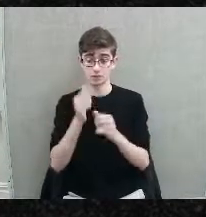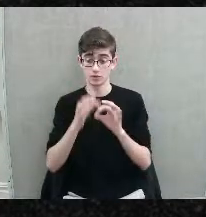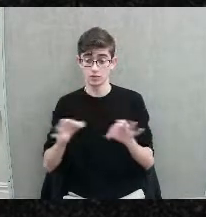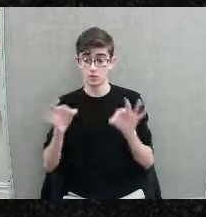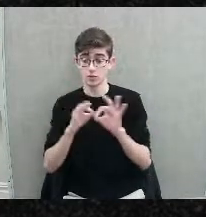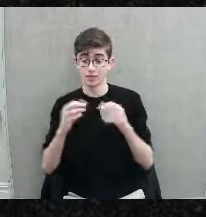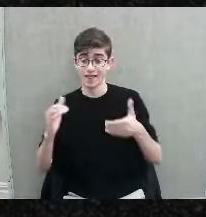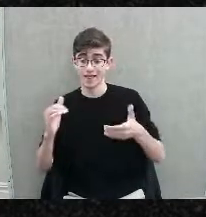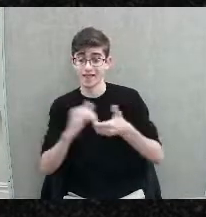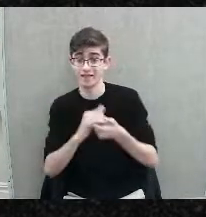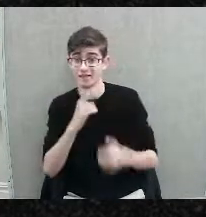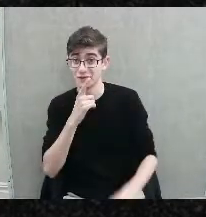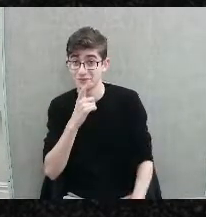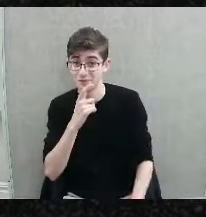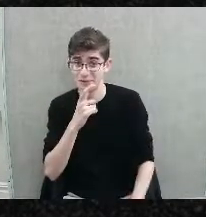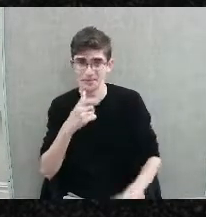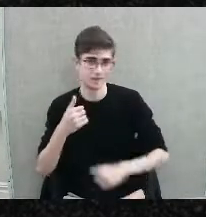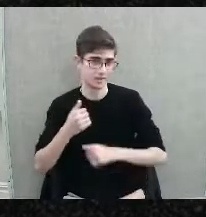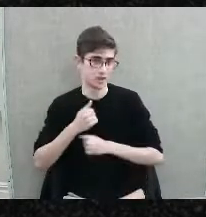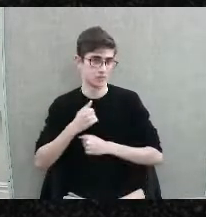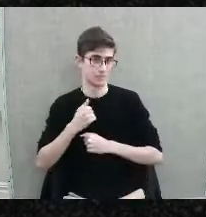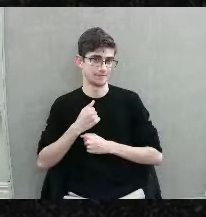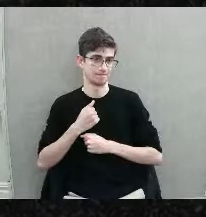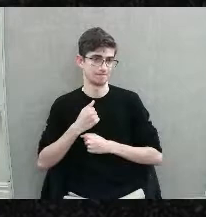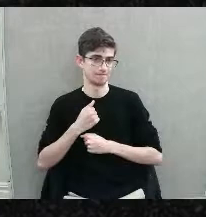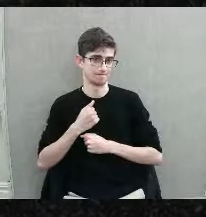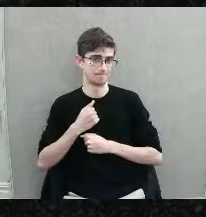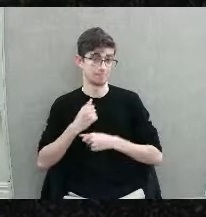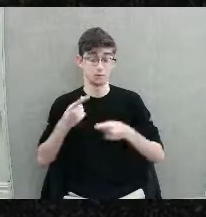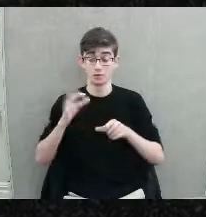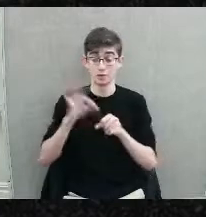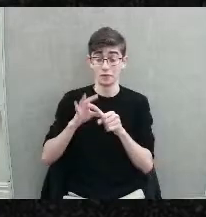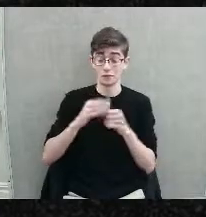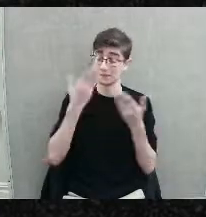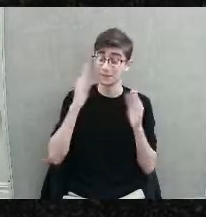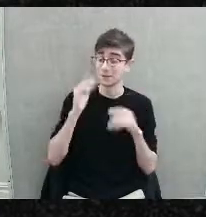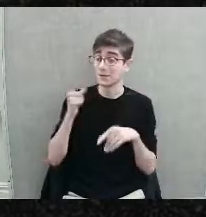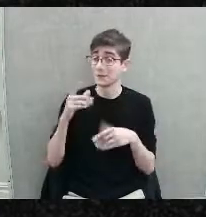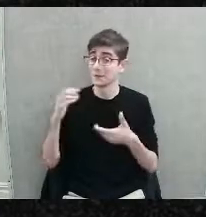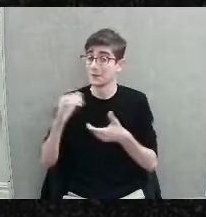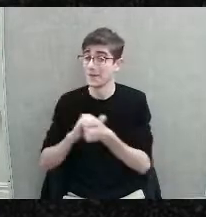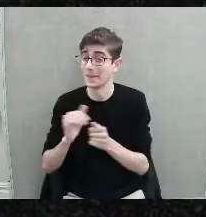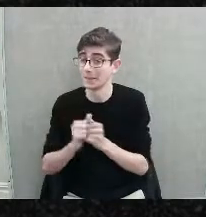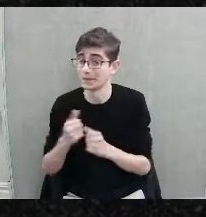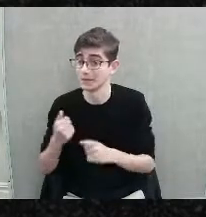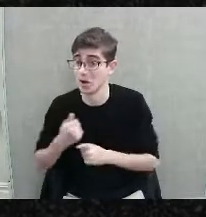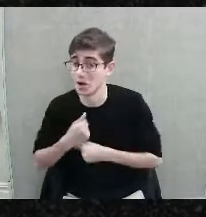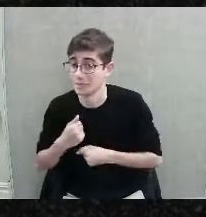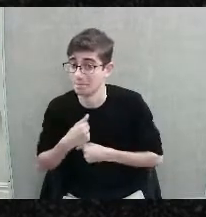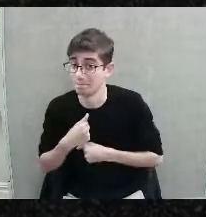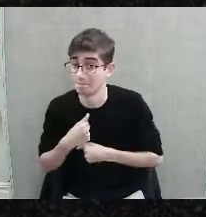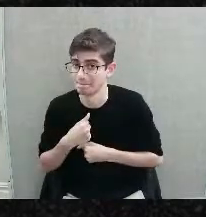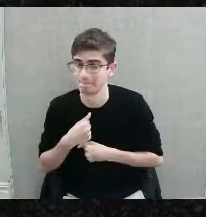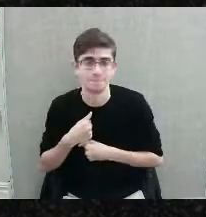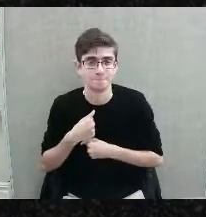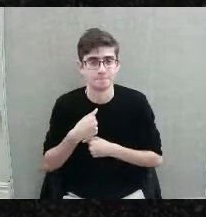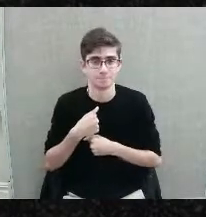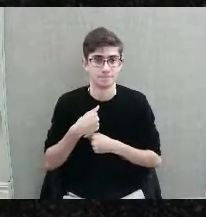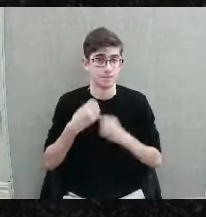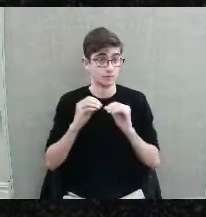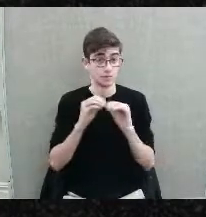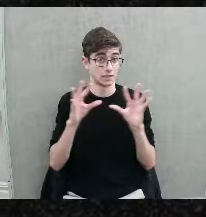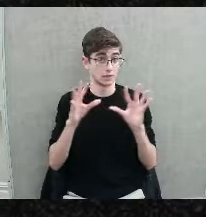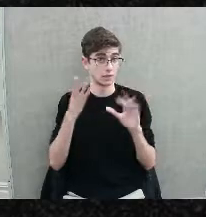the armed forces. We didn't know that. And this is very clear because